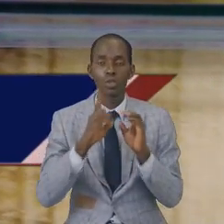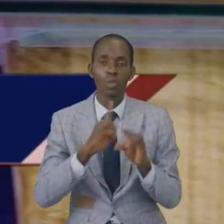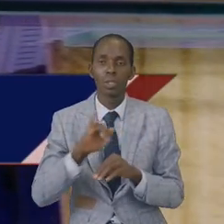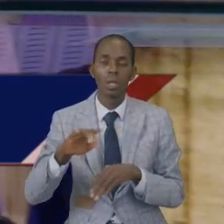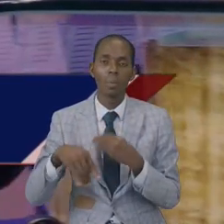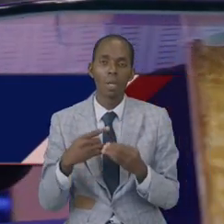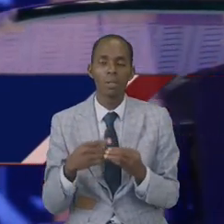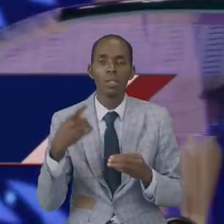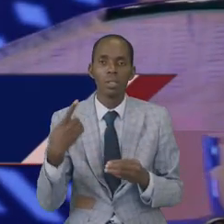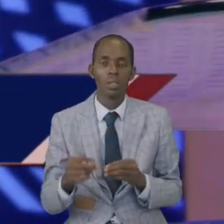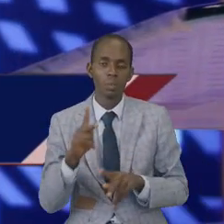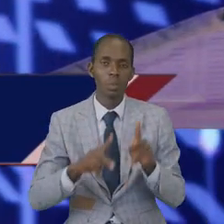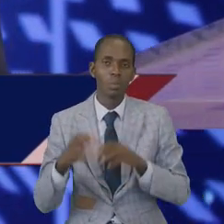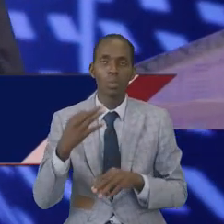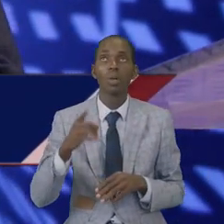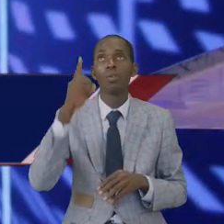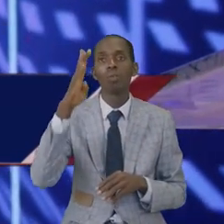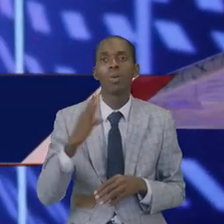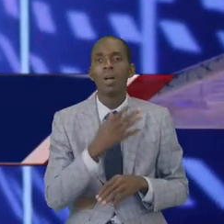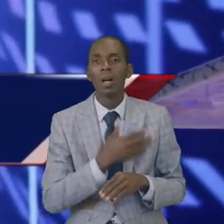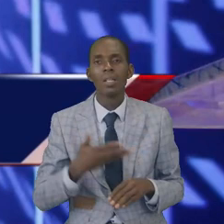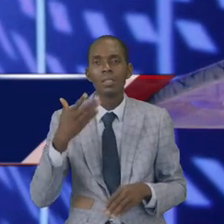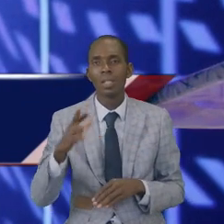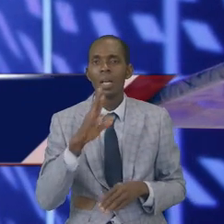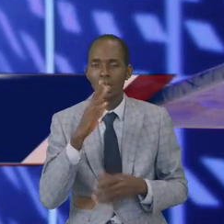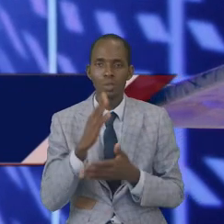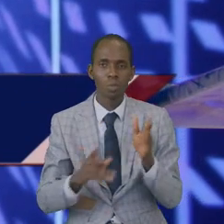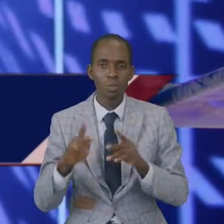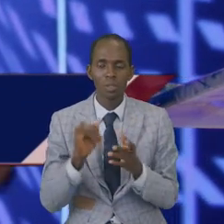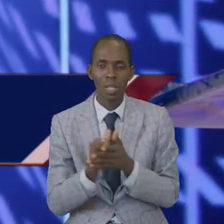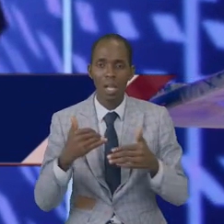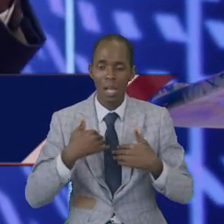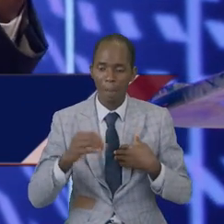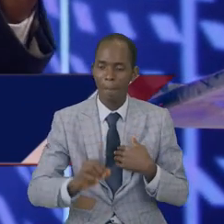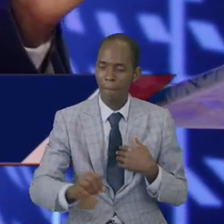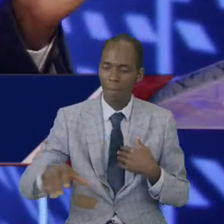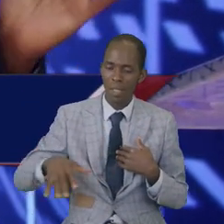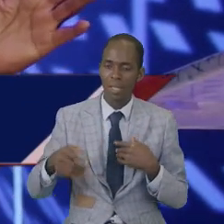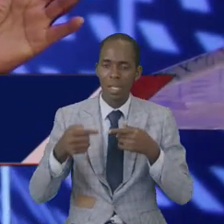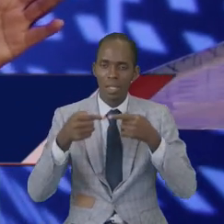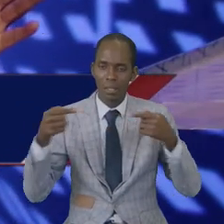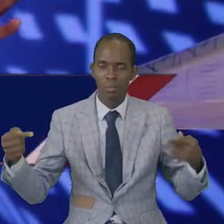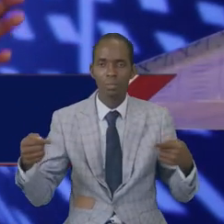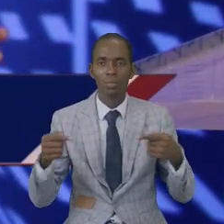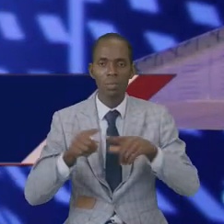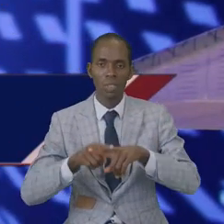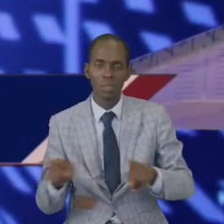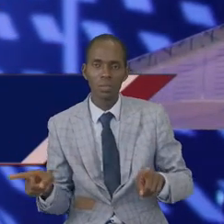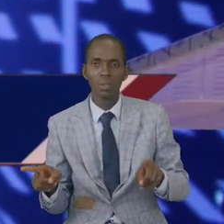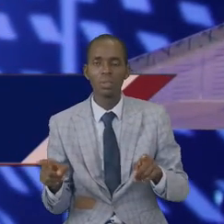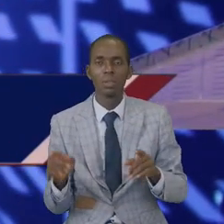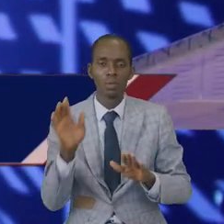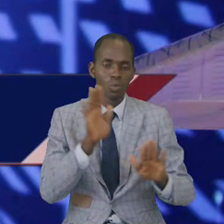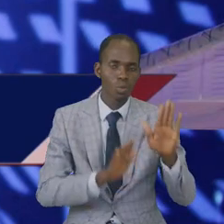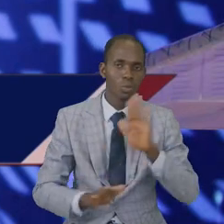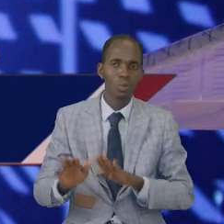the people of God. And there are people, they sow discord. Now, if you sow discord in the family